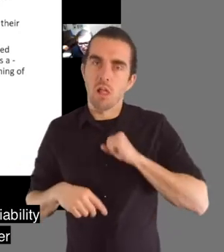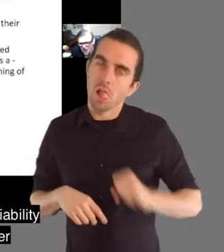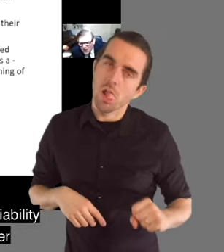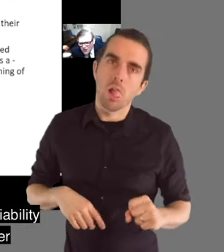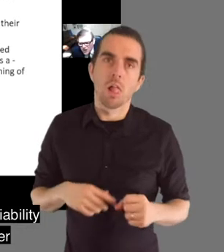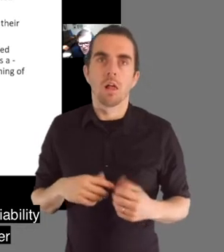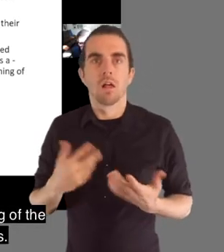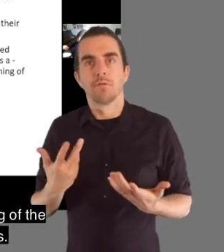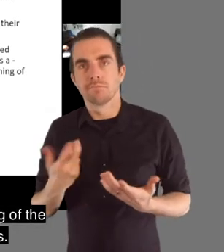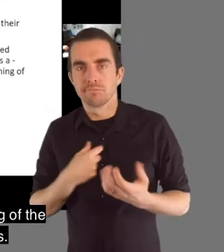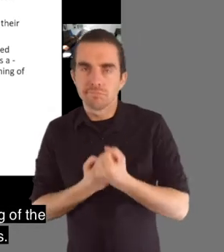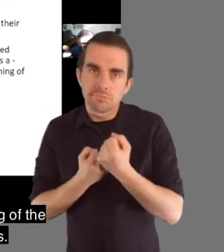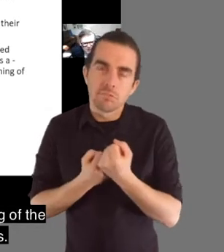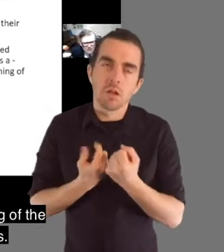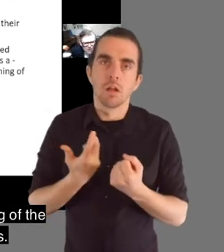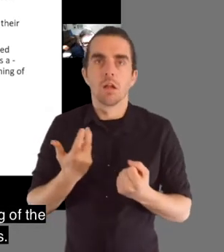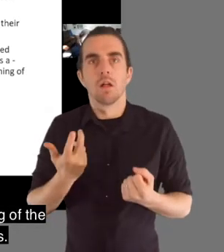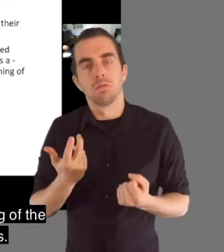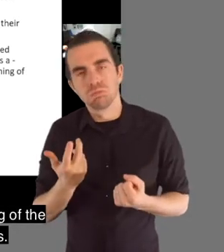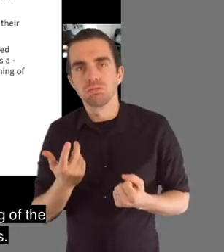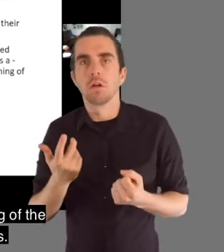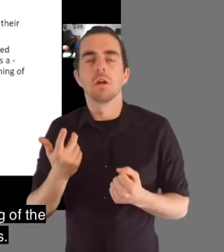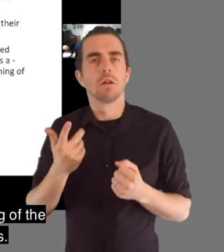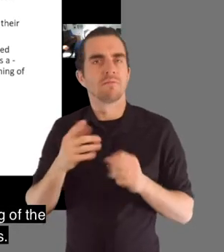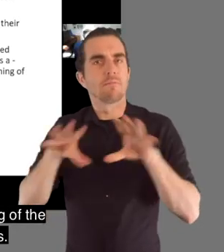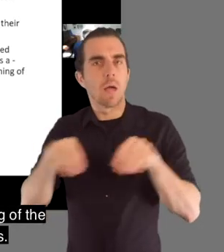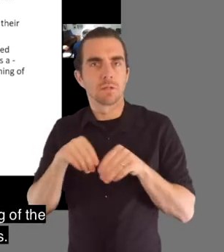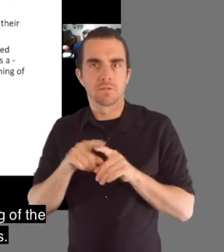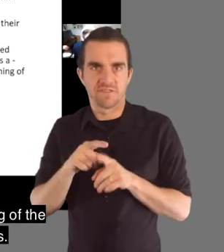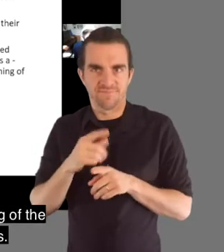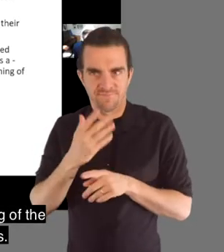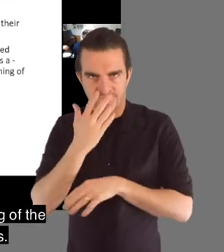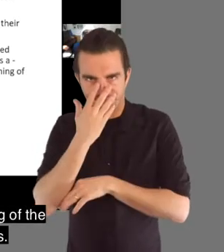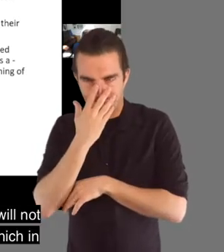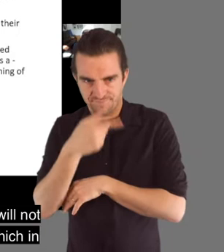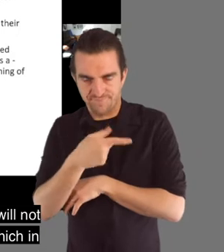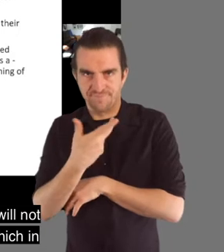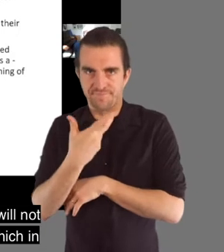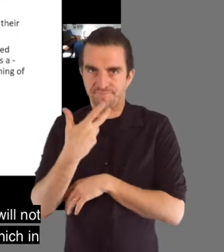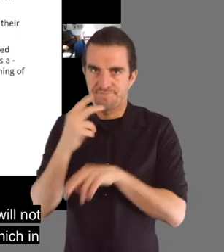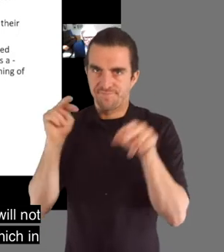by the larger community, resulting in the shaming of the family and the disabled members.